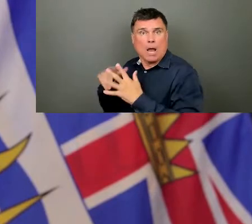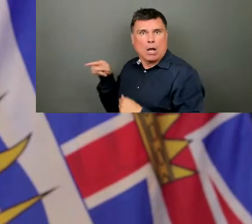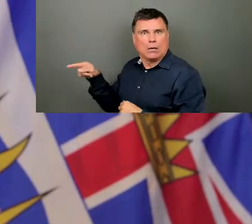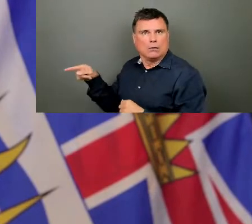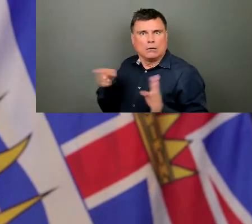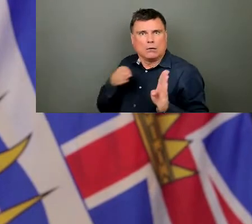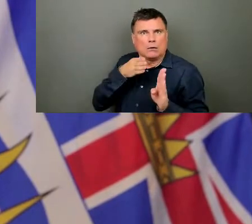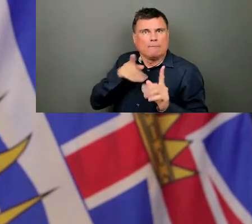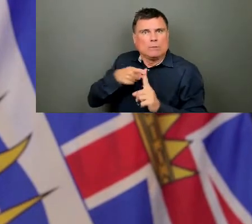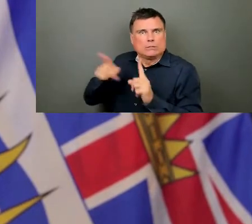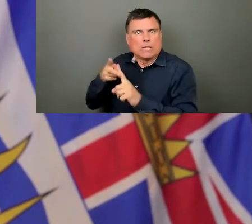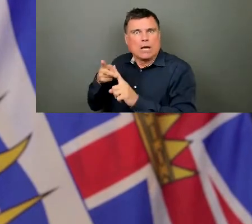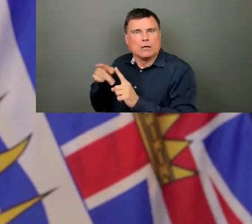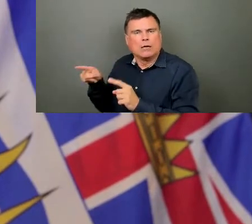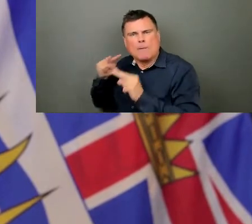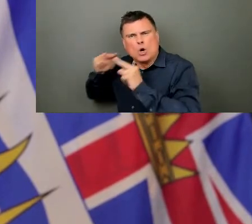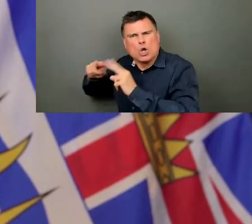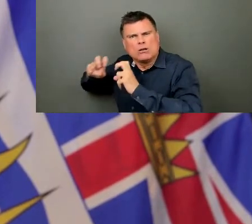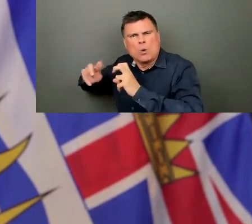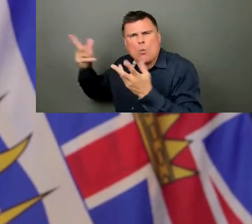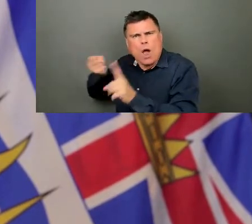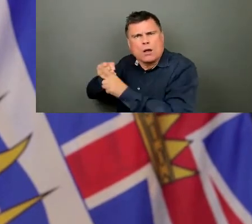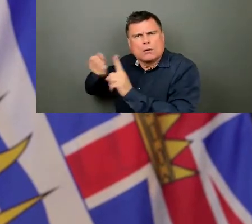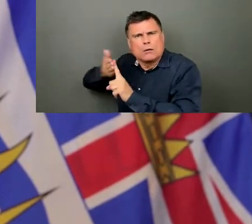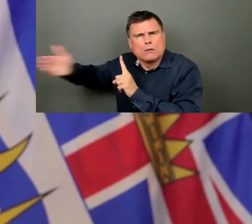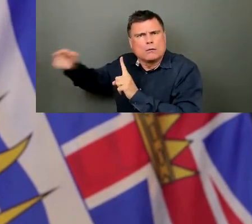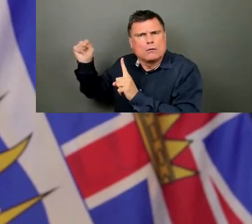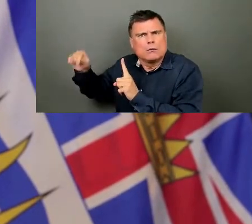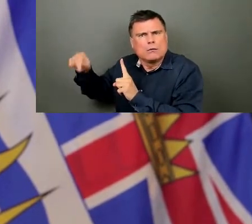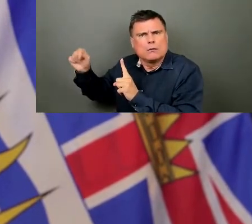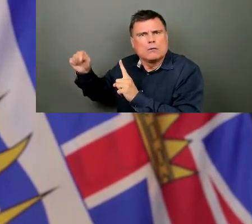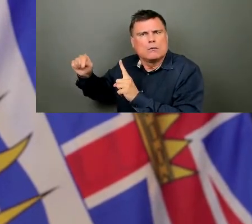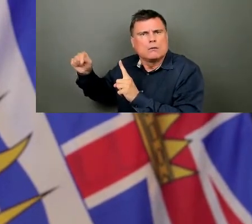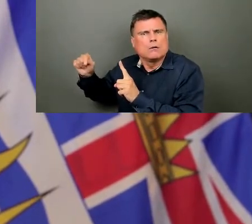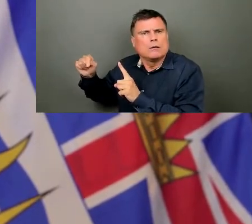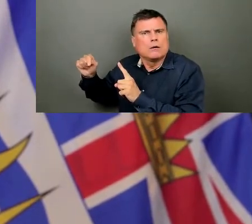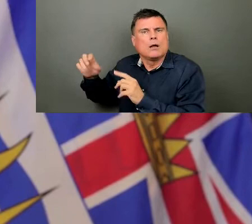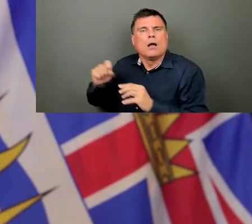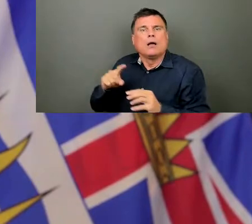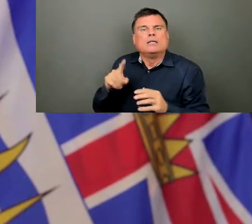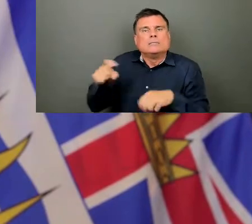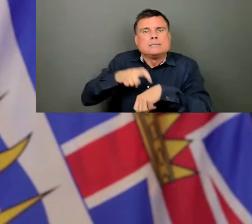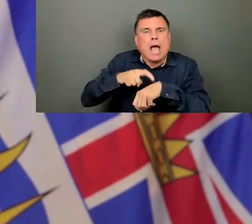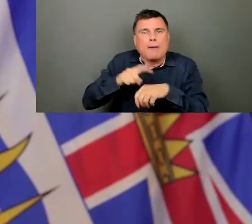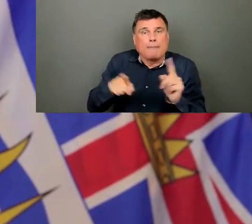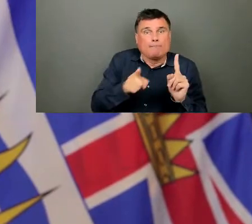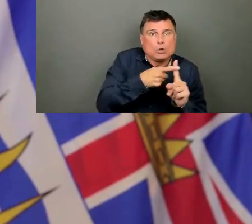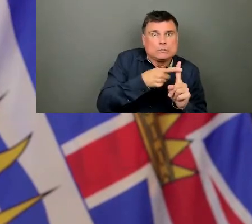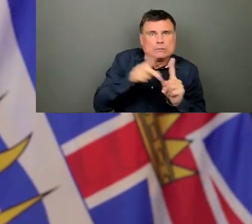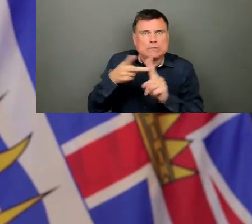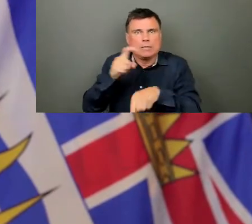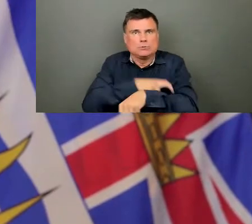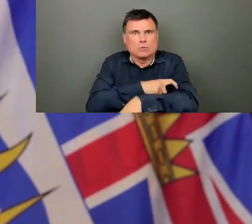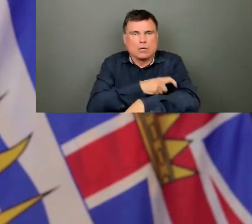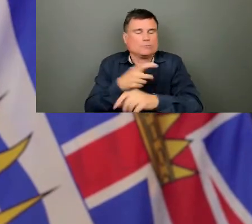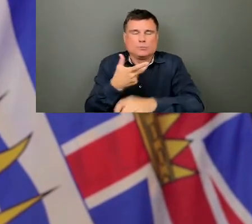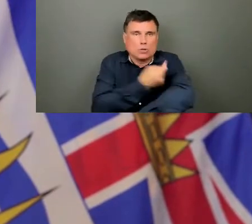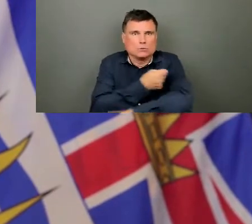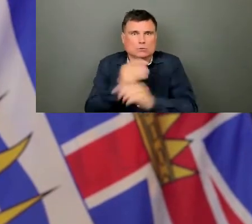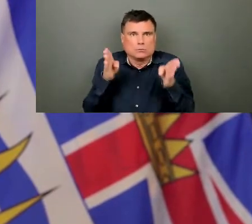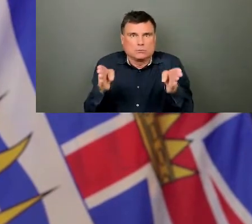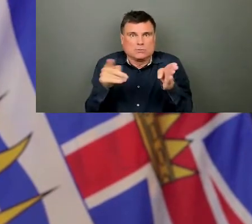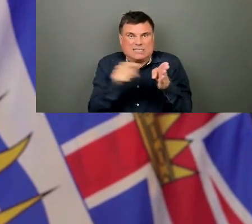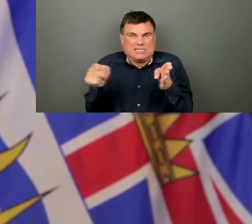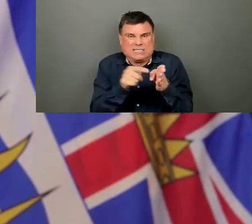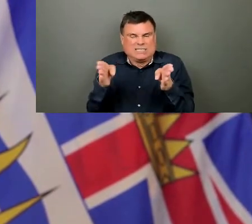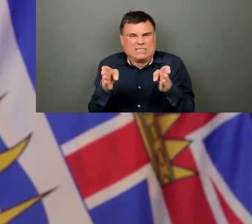So the data that we're seeing right now doesn't show that we need a booster dose yet. It may be sometime